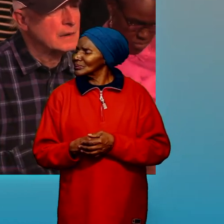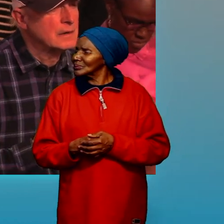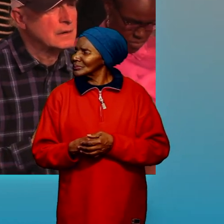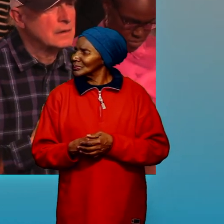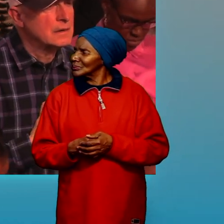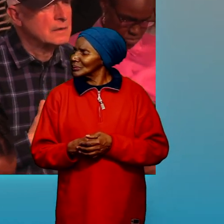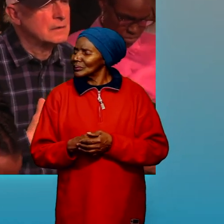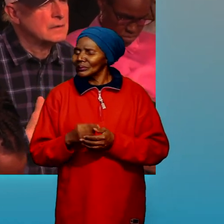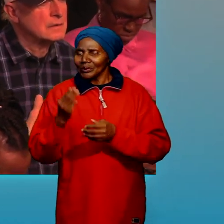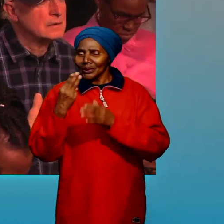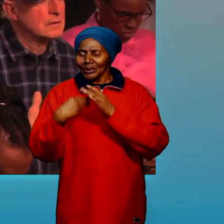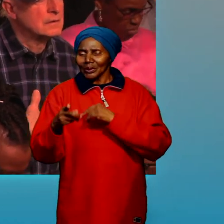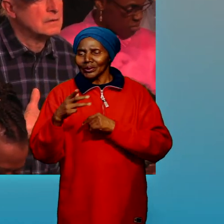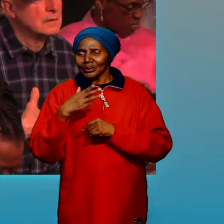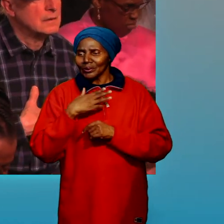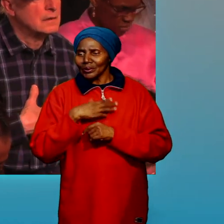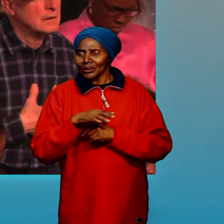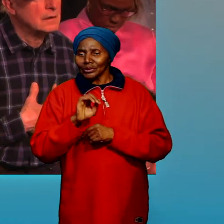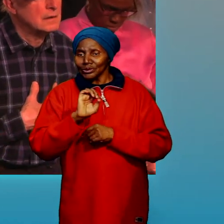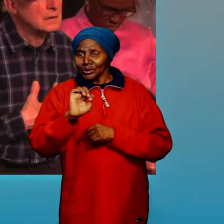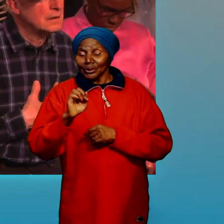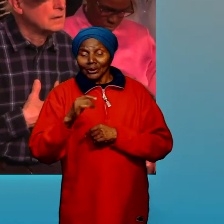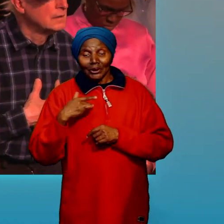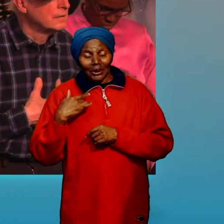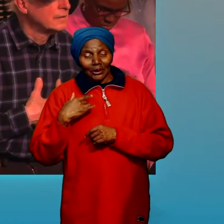God wants your life to be fruitful.